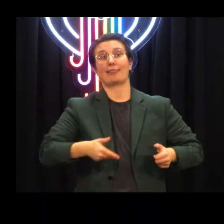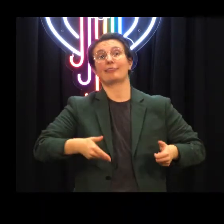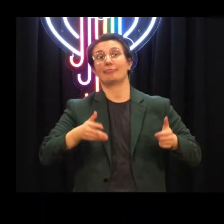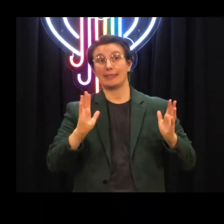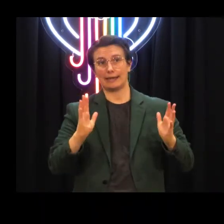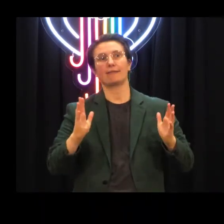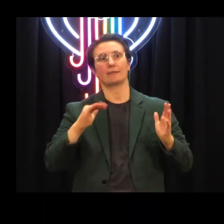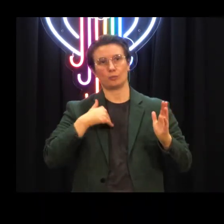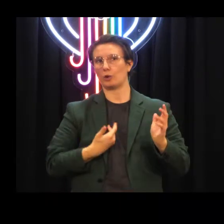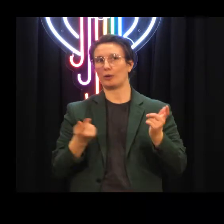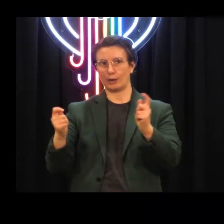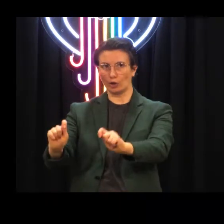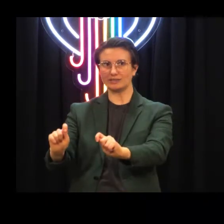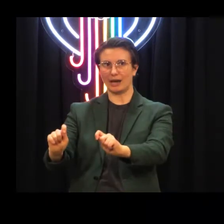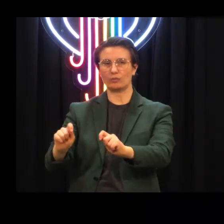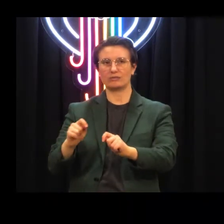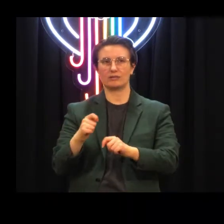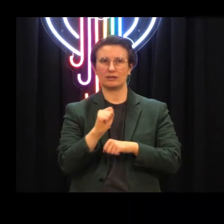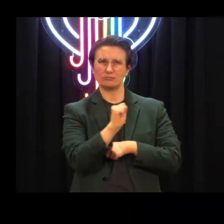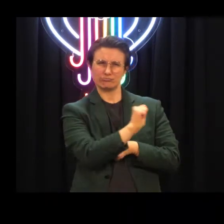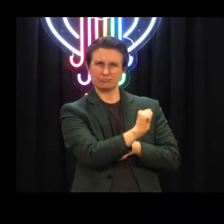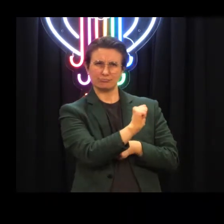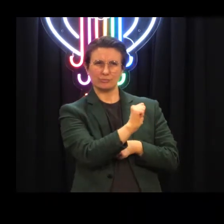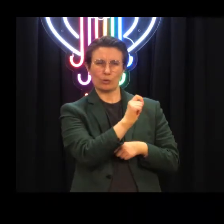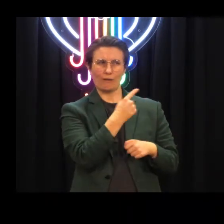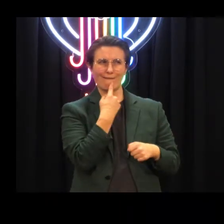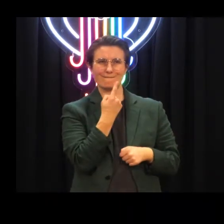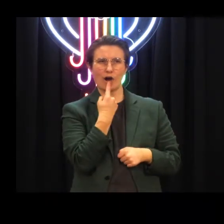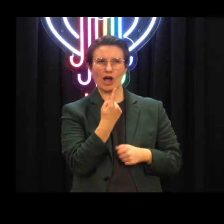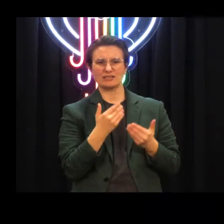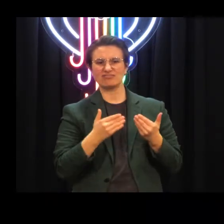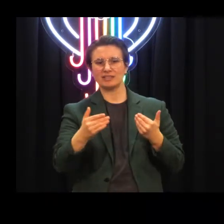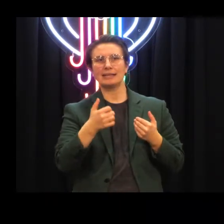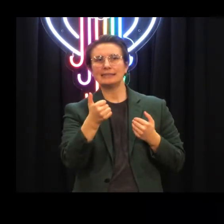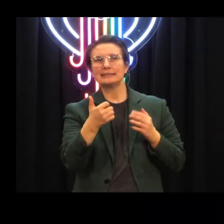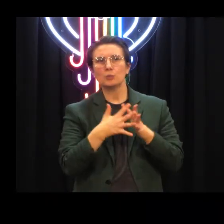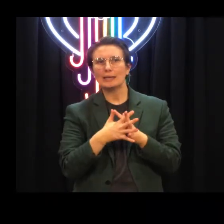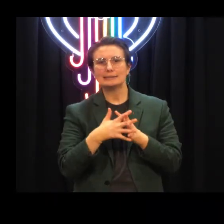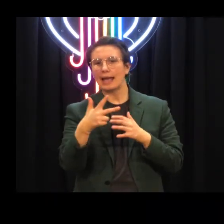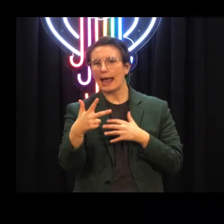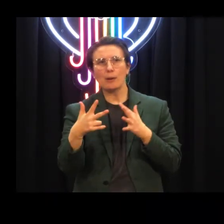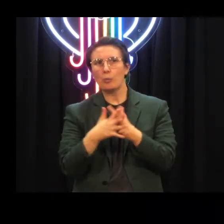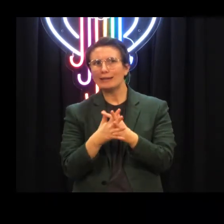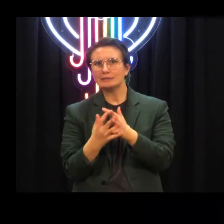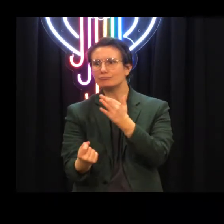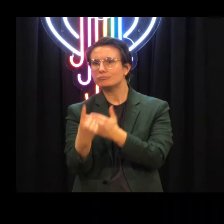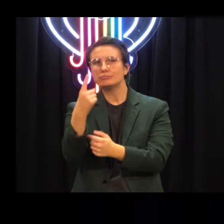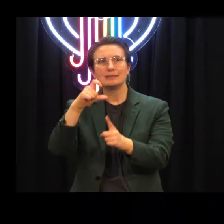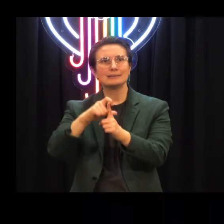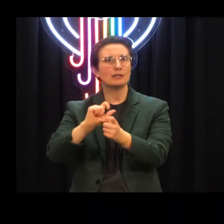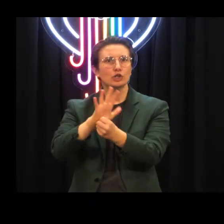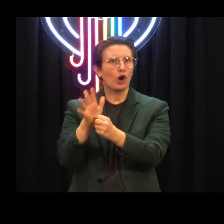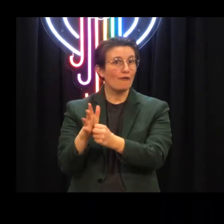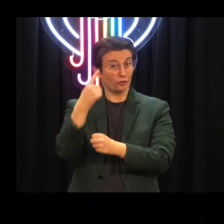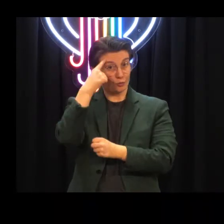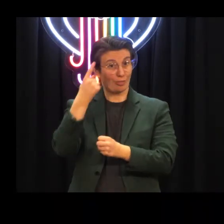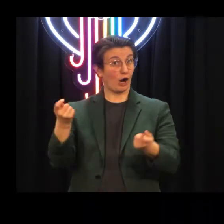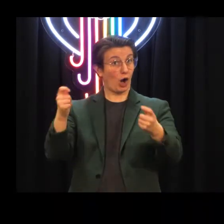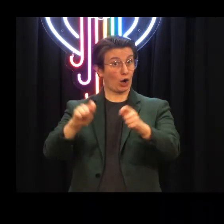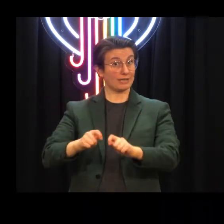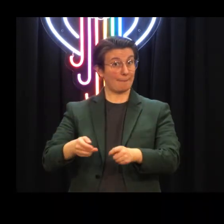advice be if there was to be another outbreak in, say, 6-8 weeks' time? Would you still need that level 4 lockdown style to deal with